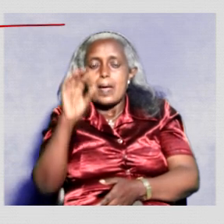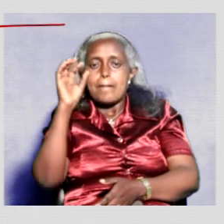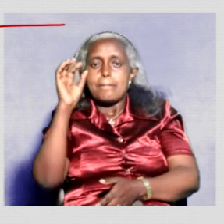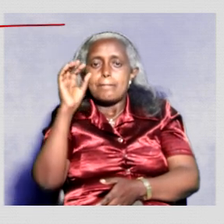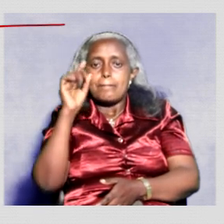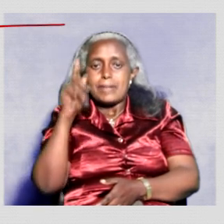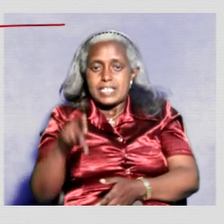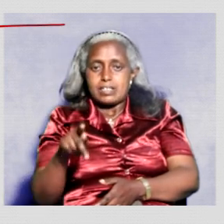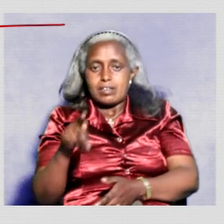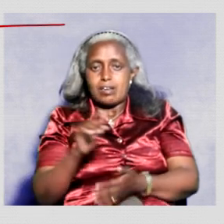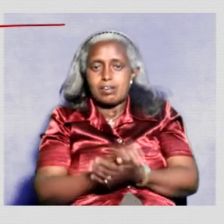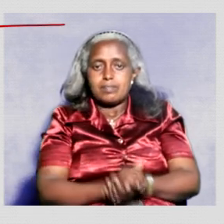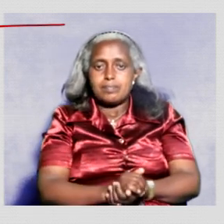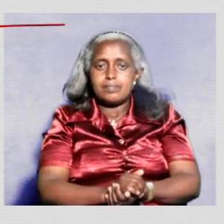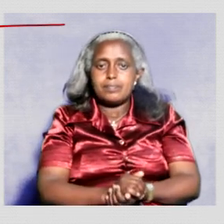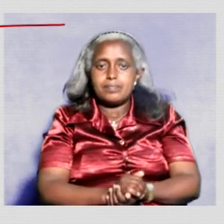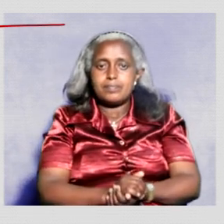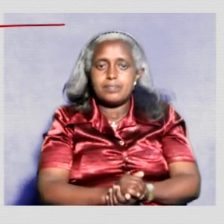percentile.